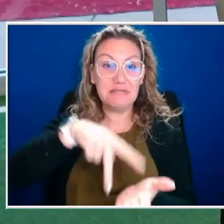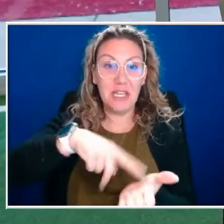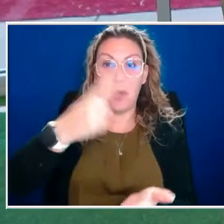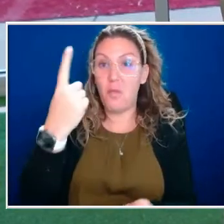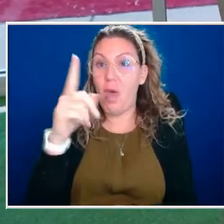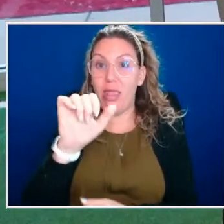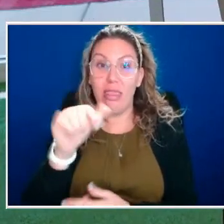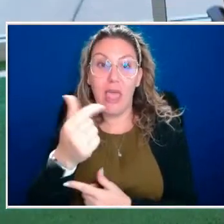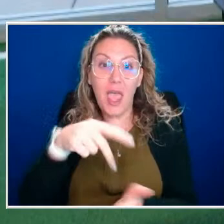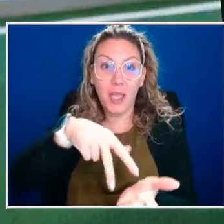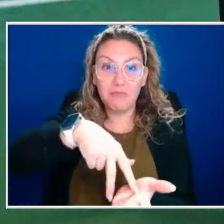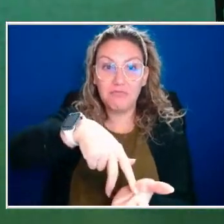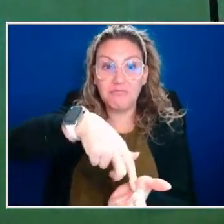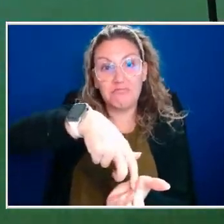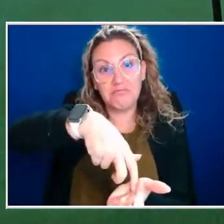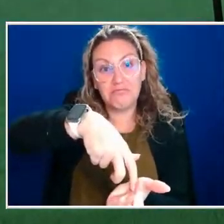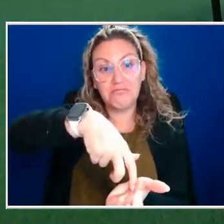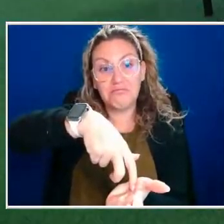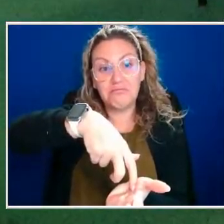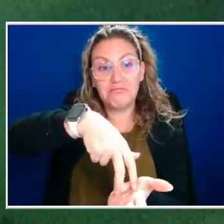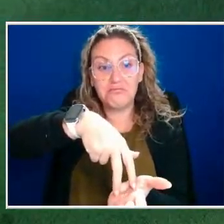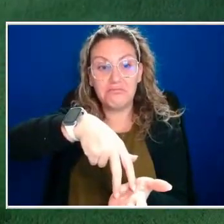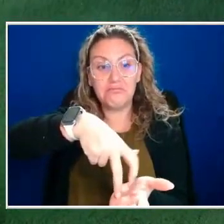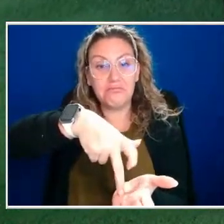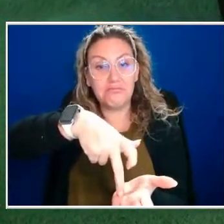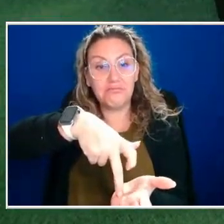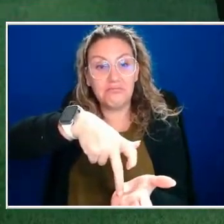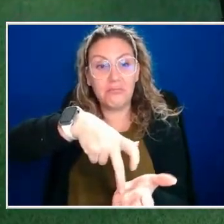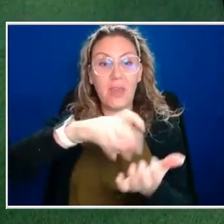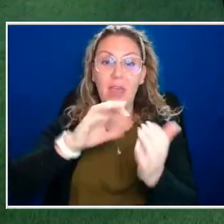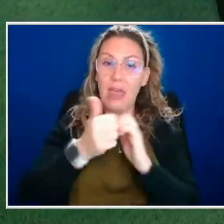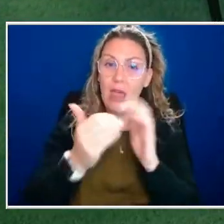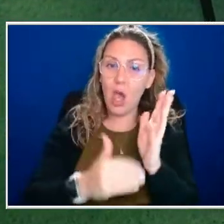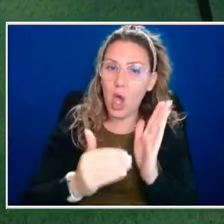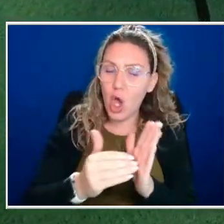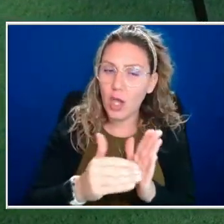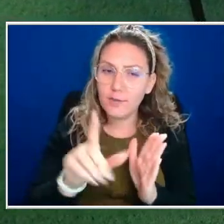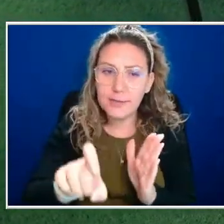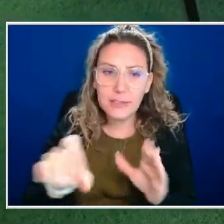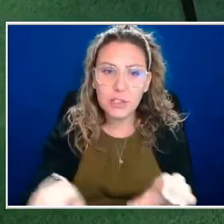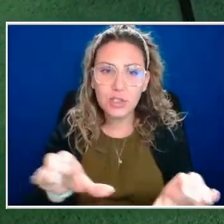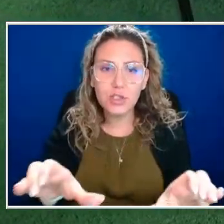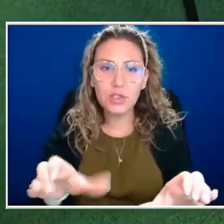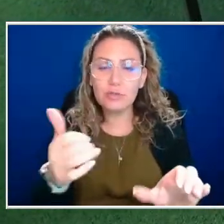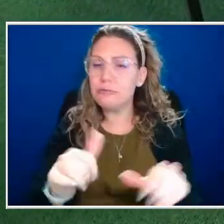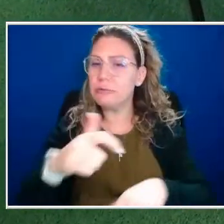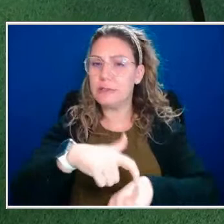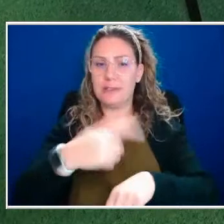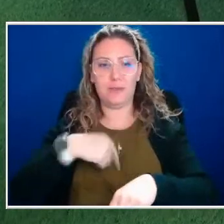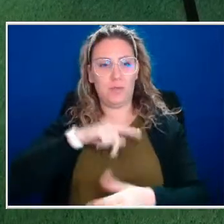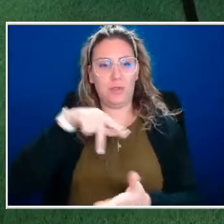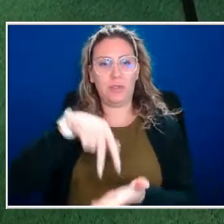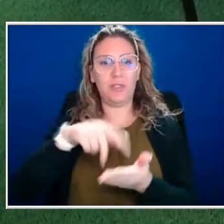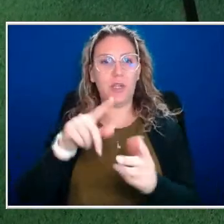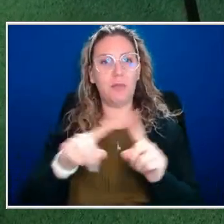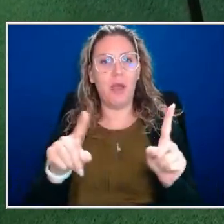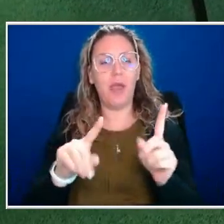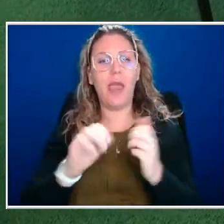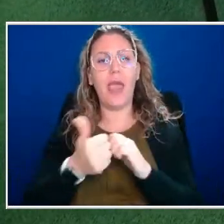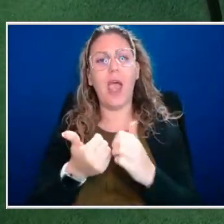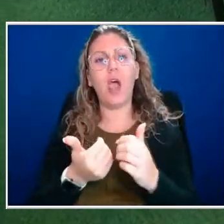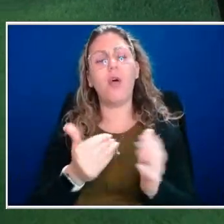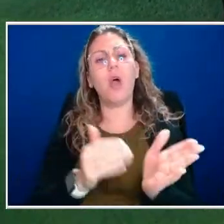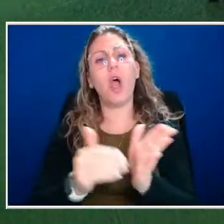And how often should you be doing, in addition, well, anytime we're standing is what you said, but also how often should we do this